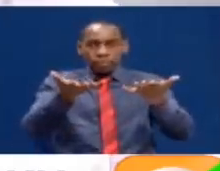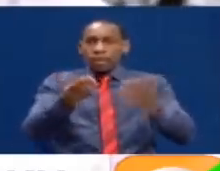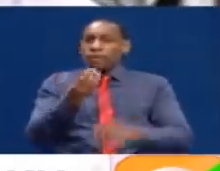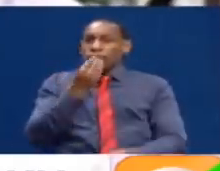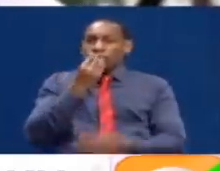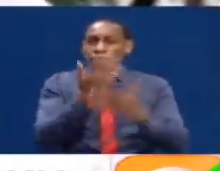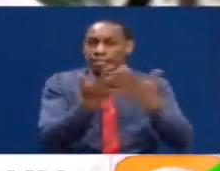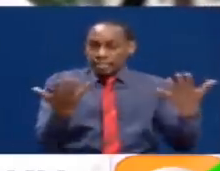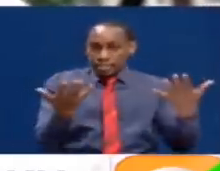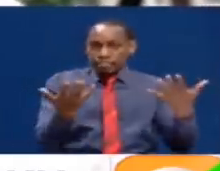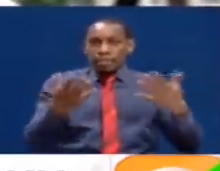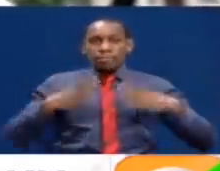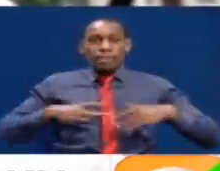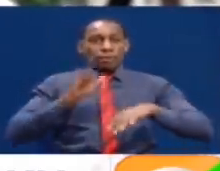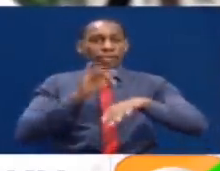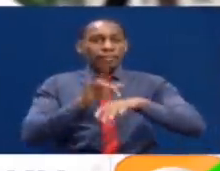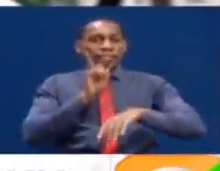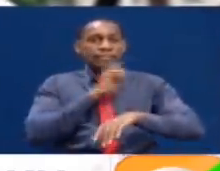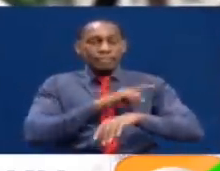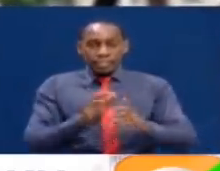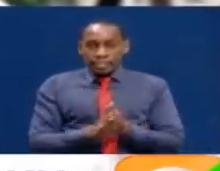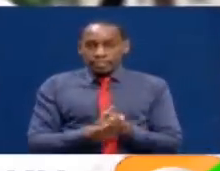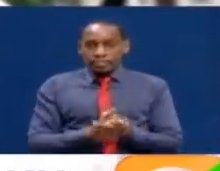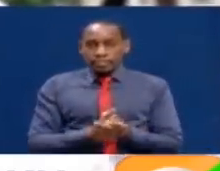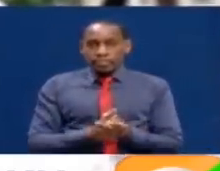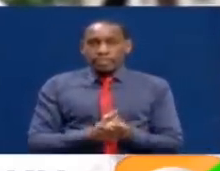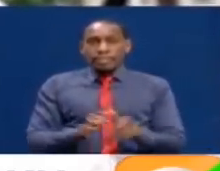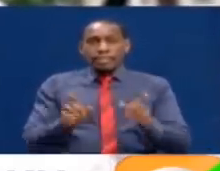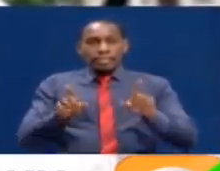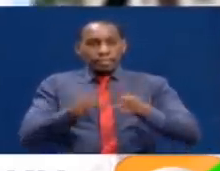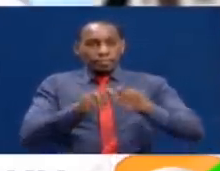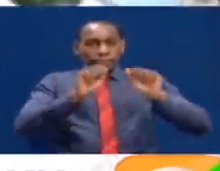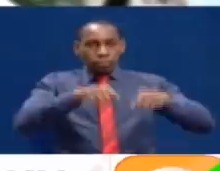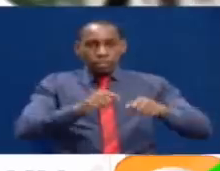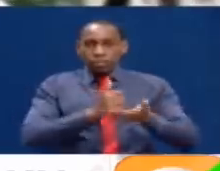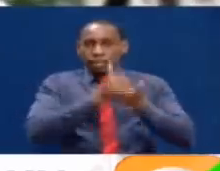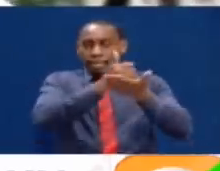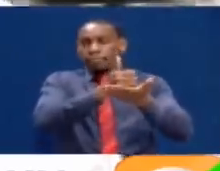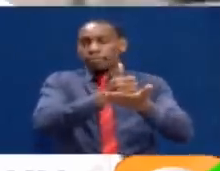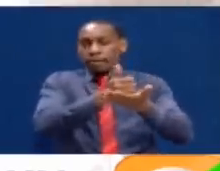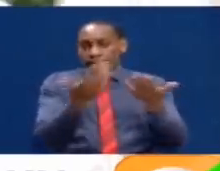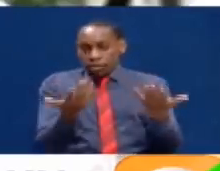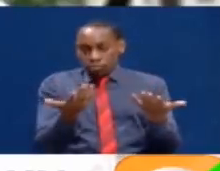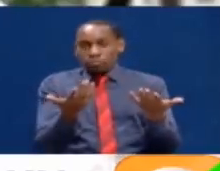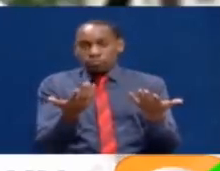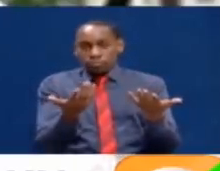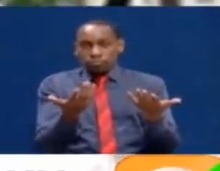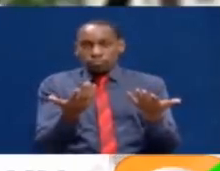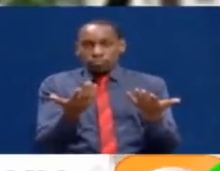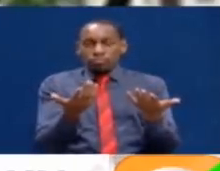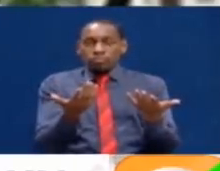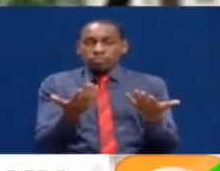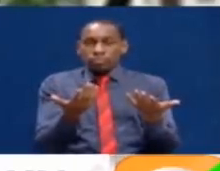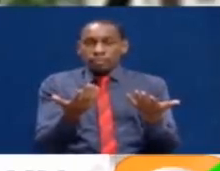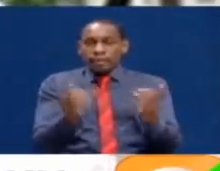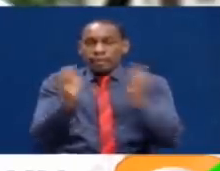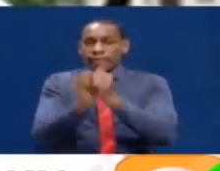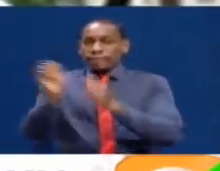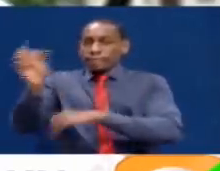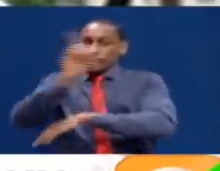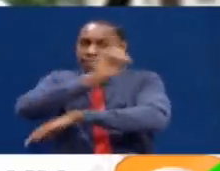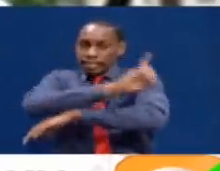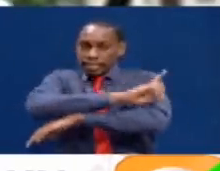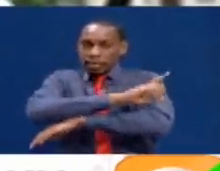some foodstuffs for those affected families, so as to be able to caution them in terms of the